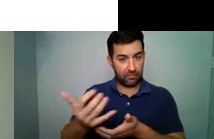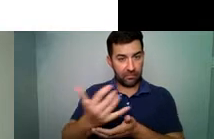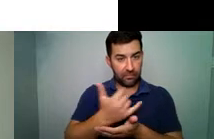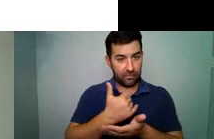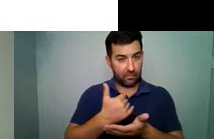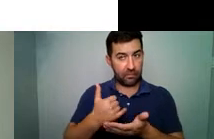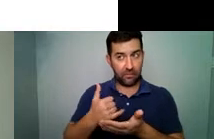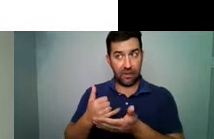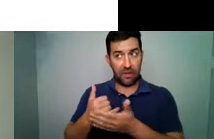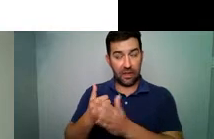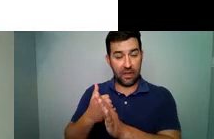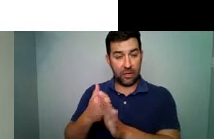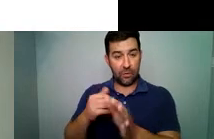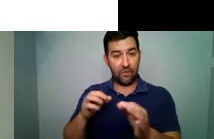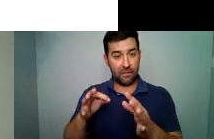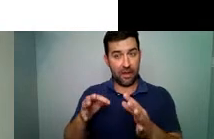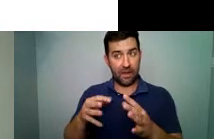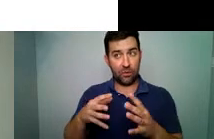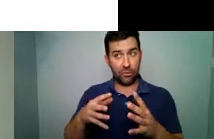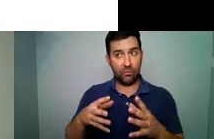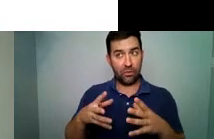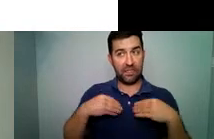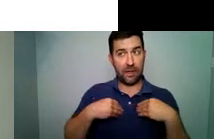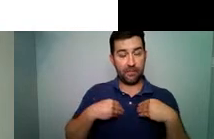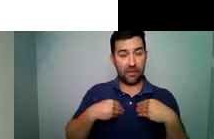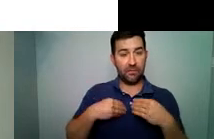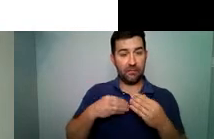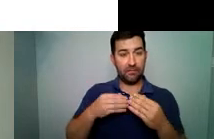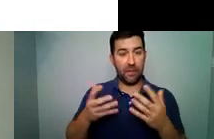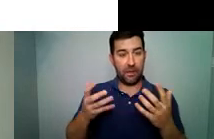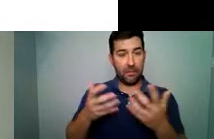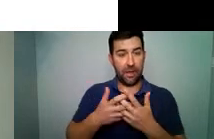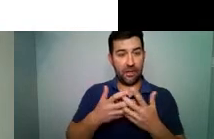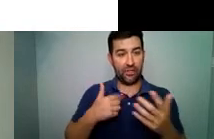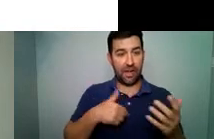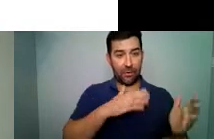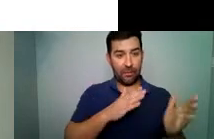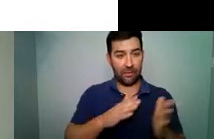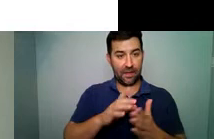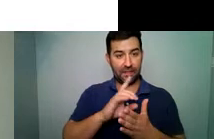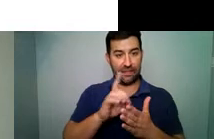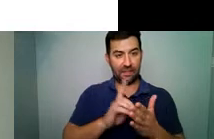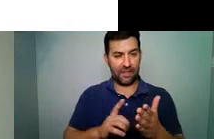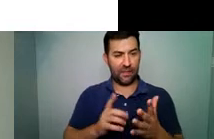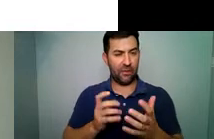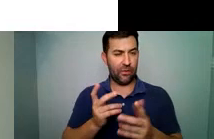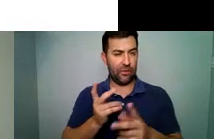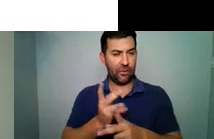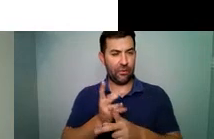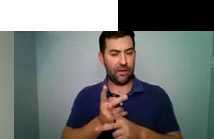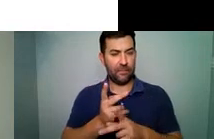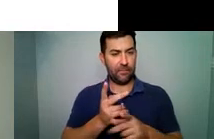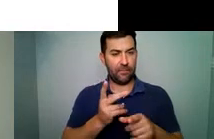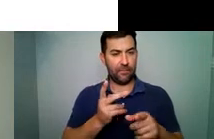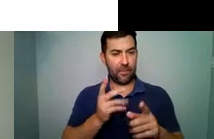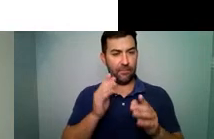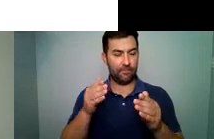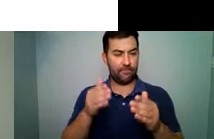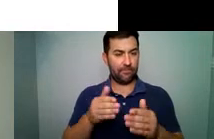exactly what they were asked to develop for the station. I was trying to keep the focus as much on the station as possible, but